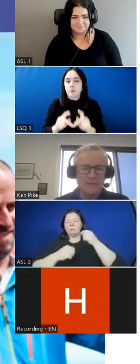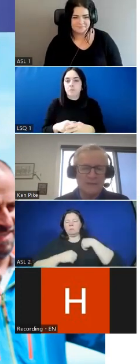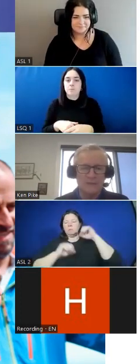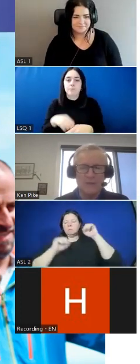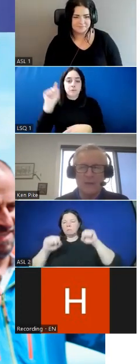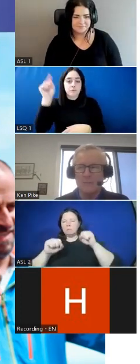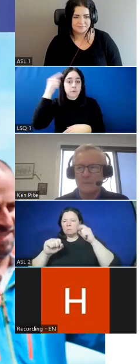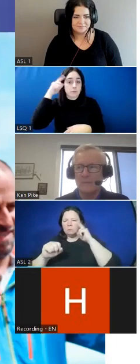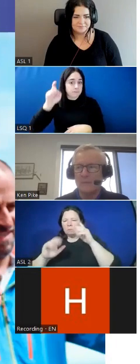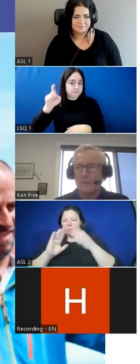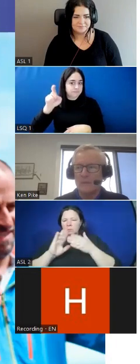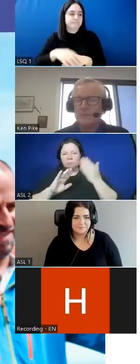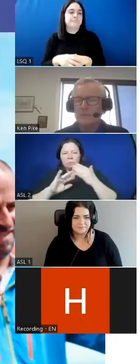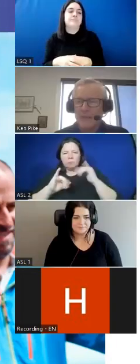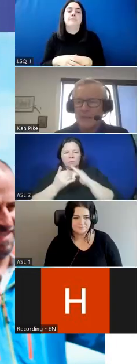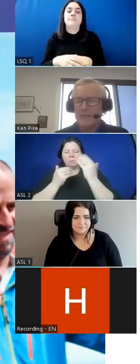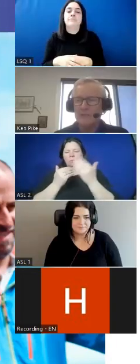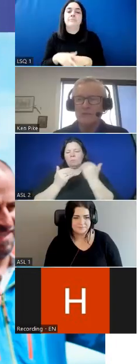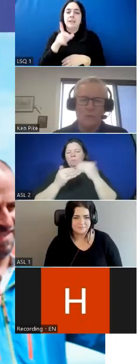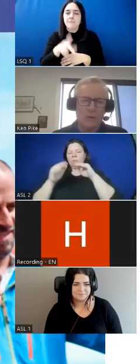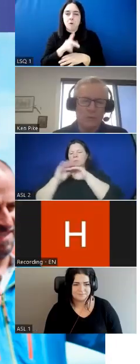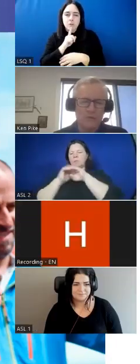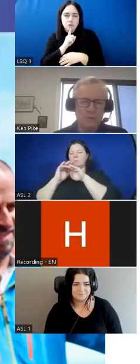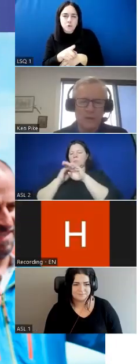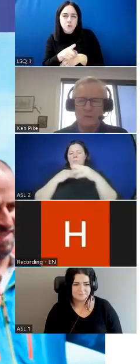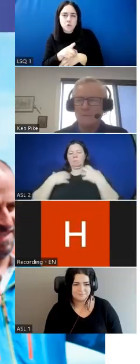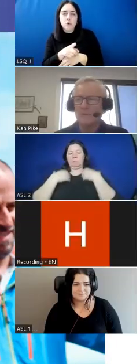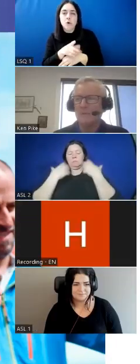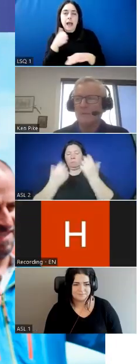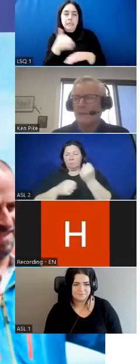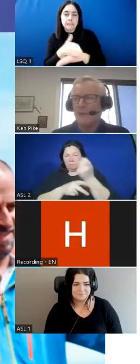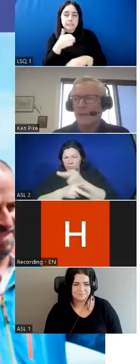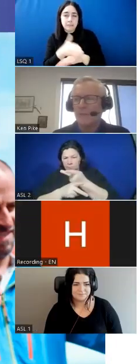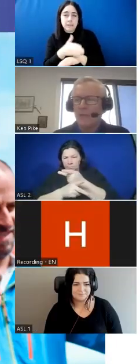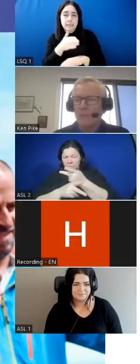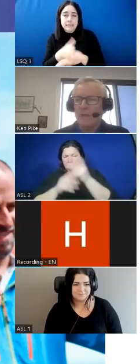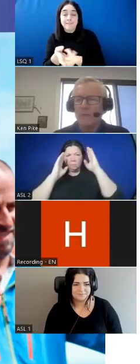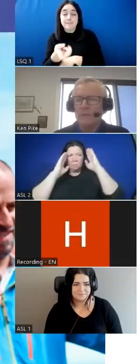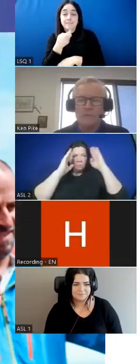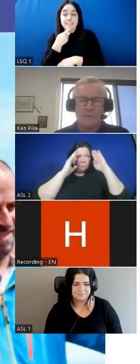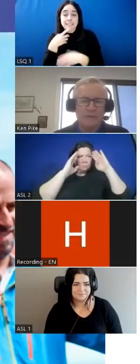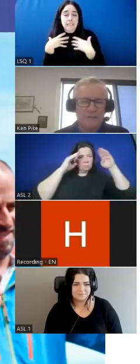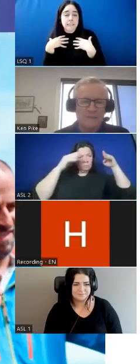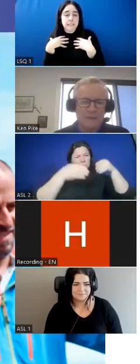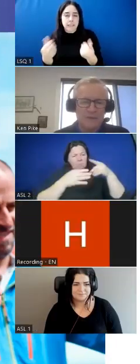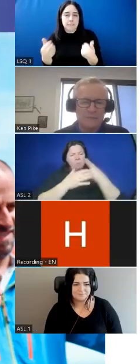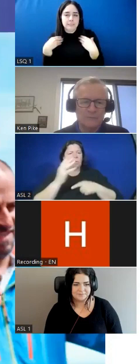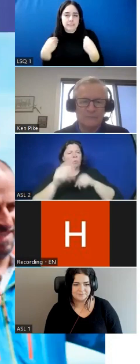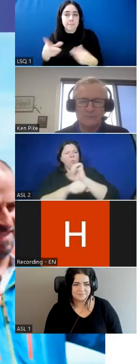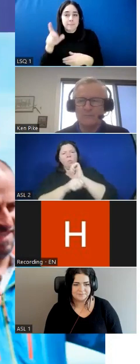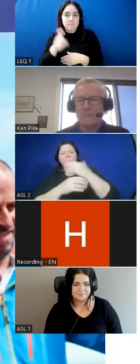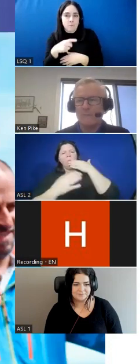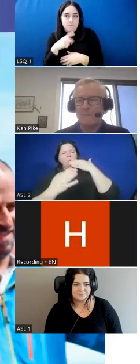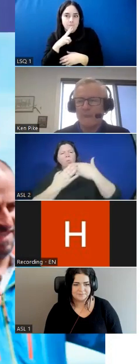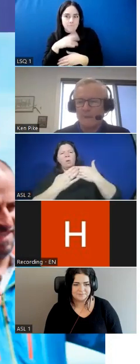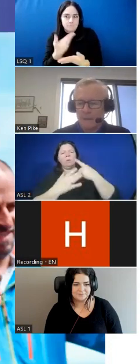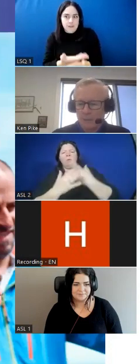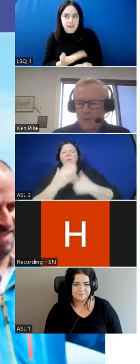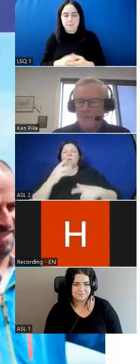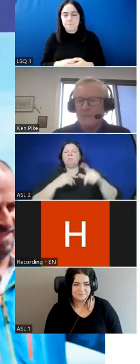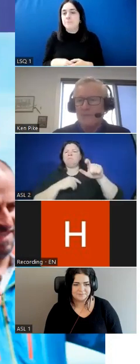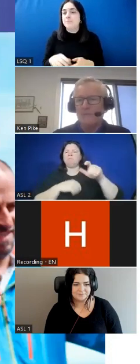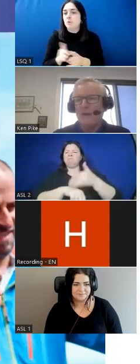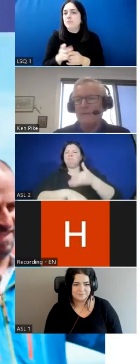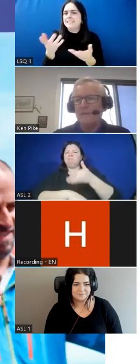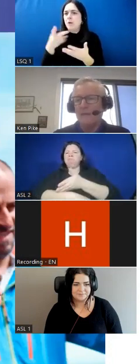to access healthcare. We need to pay attention to what works well and where we need to make things better.